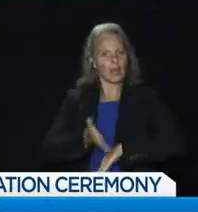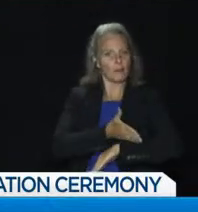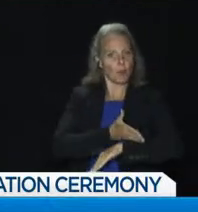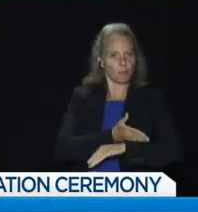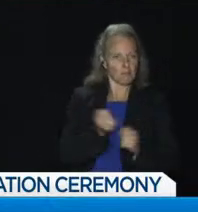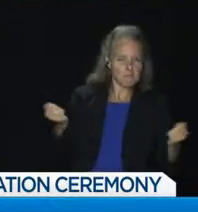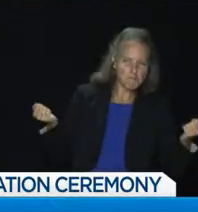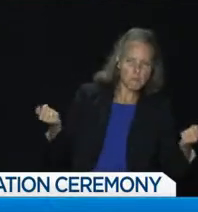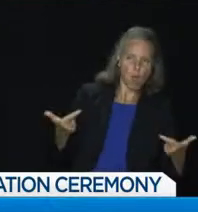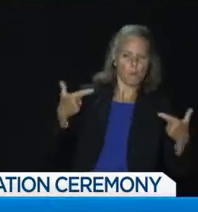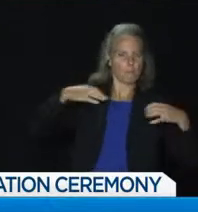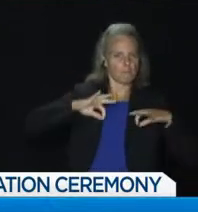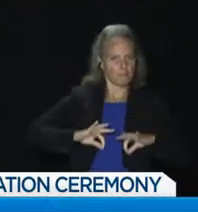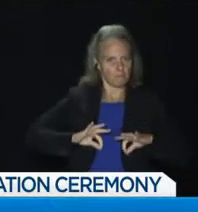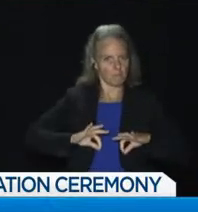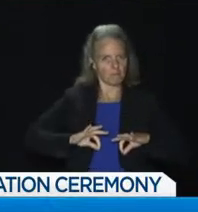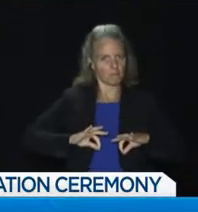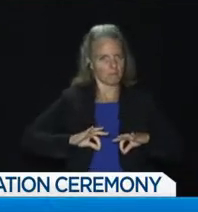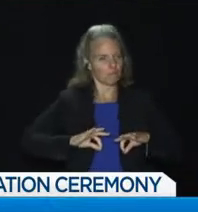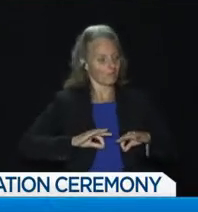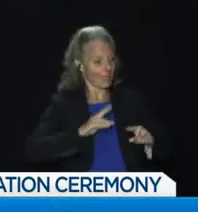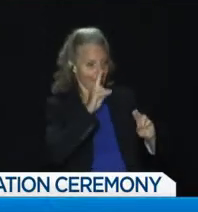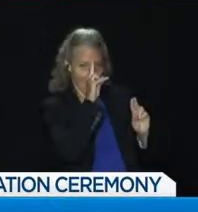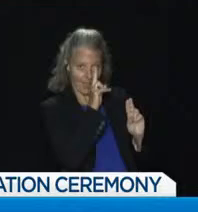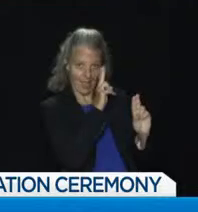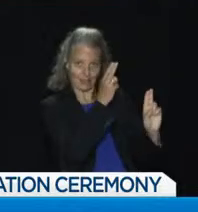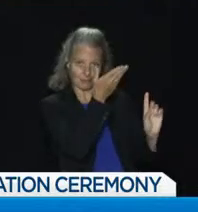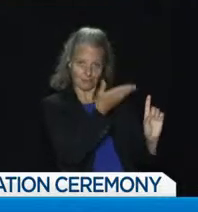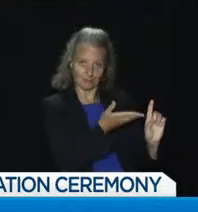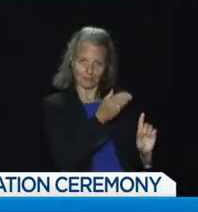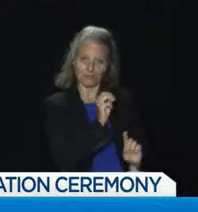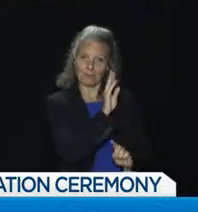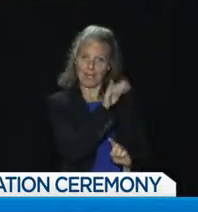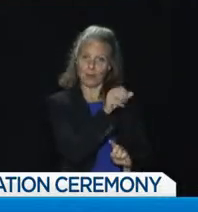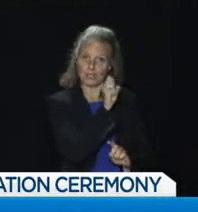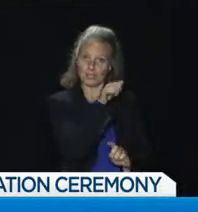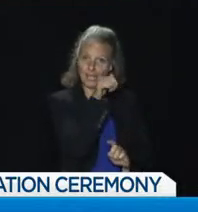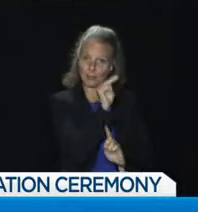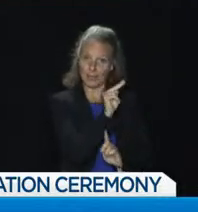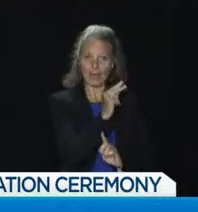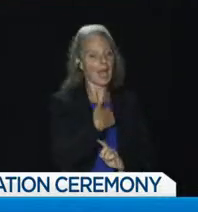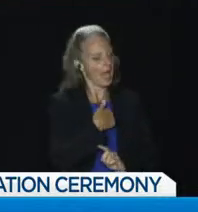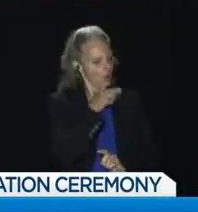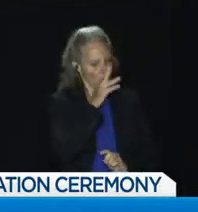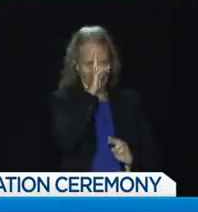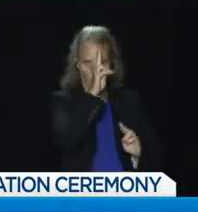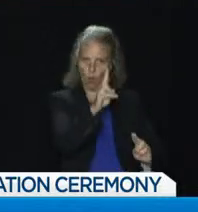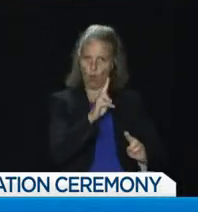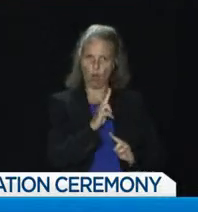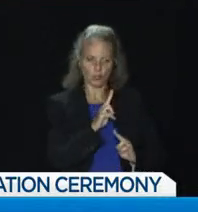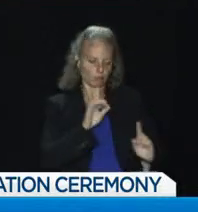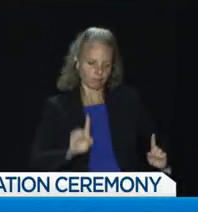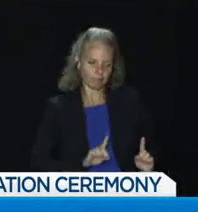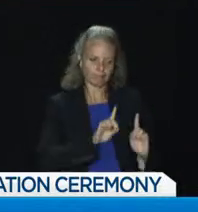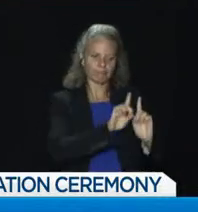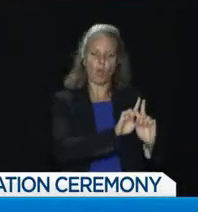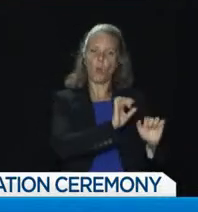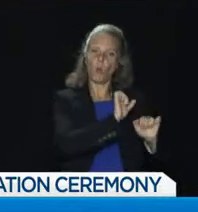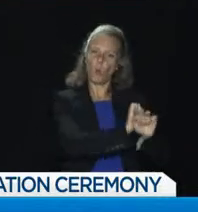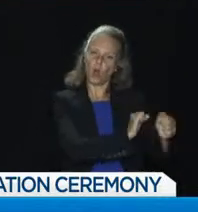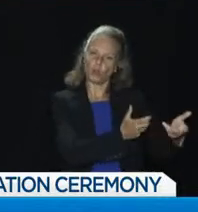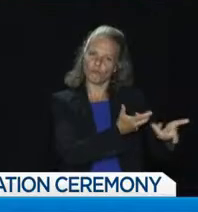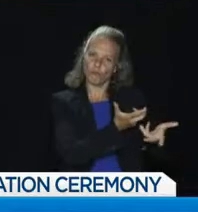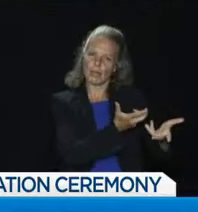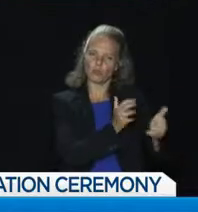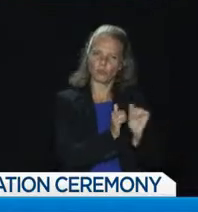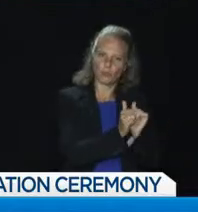Your Excellency, it will be an honor to work with you as you make this historic function